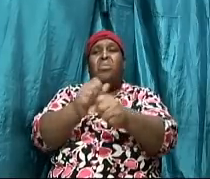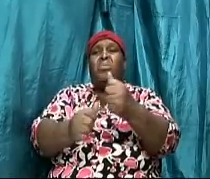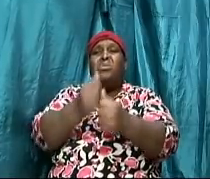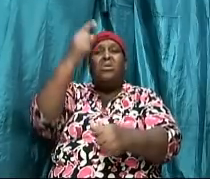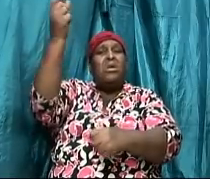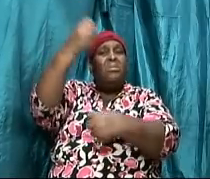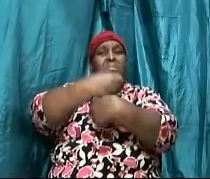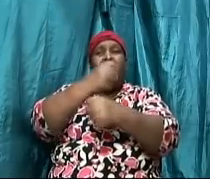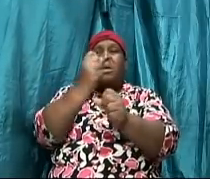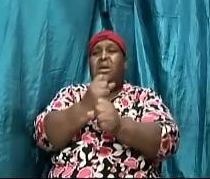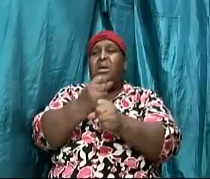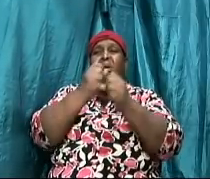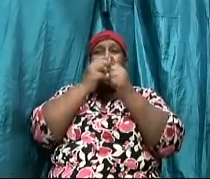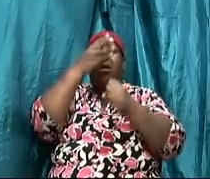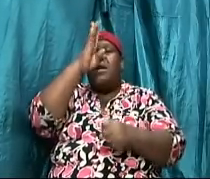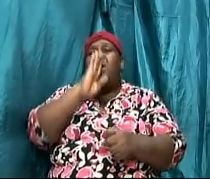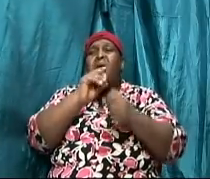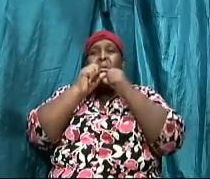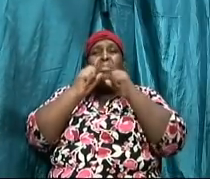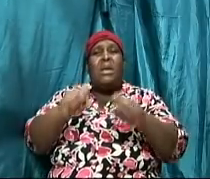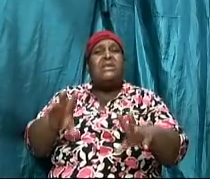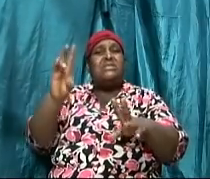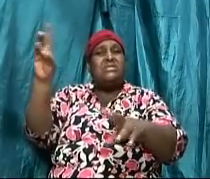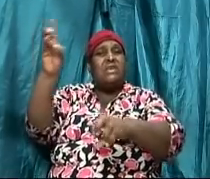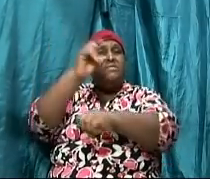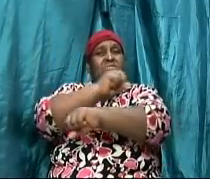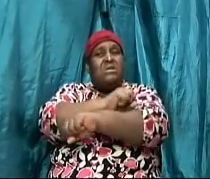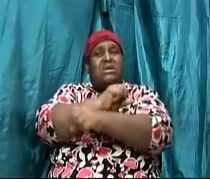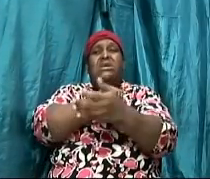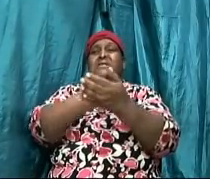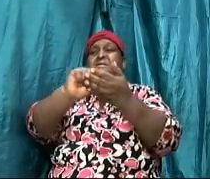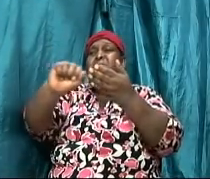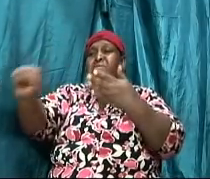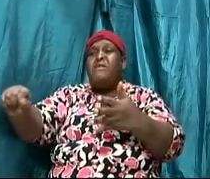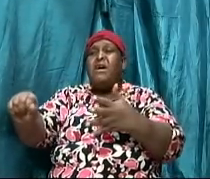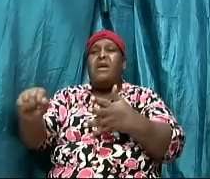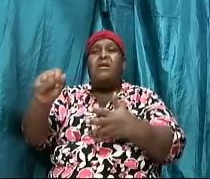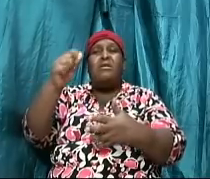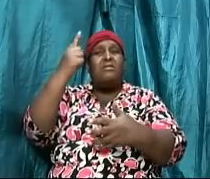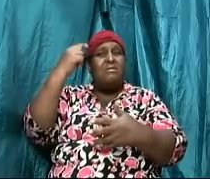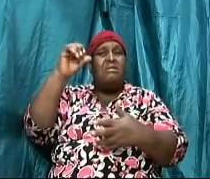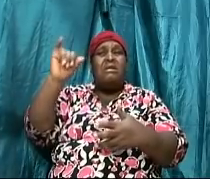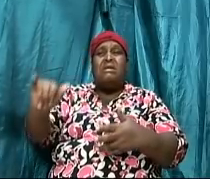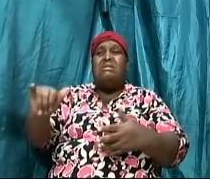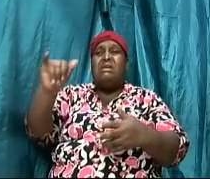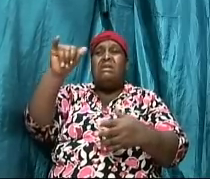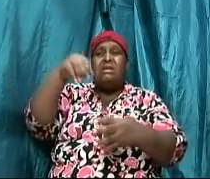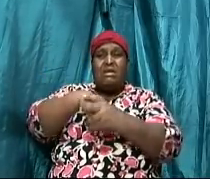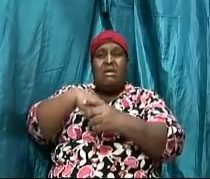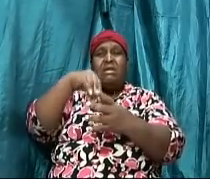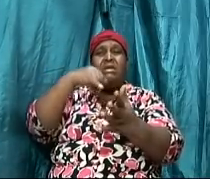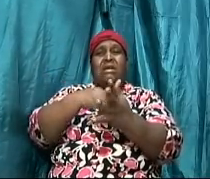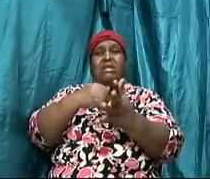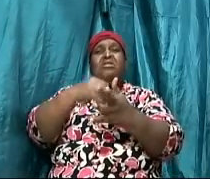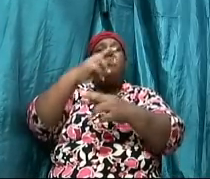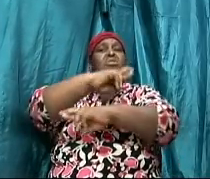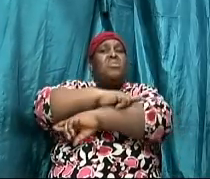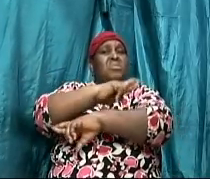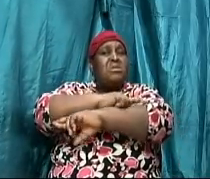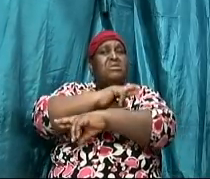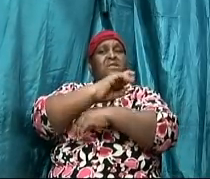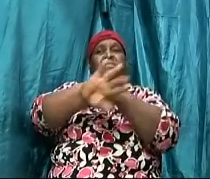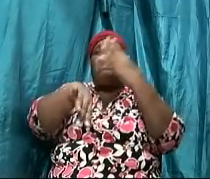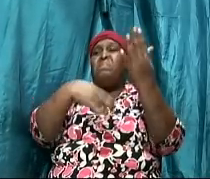God blessed the seventh day and sanctified it, because that in it he had rested